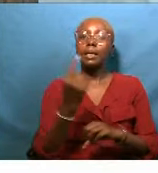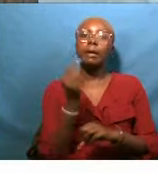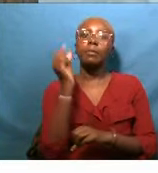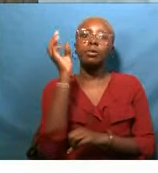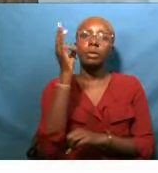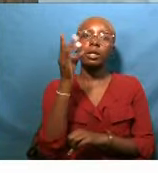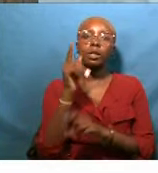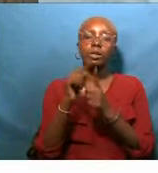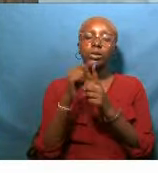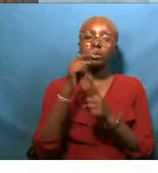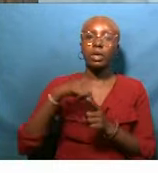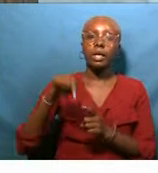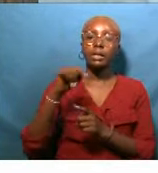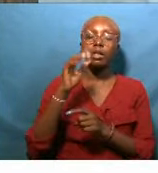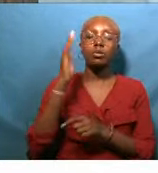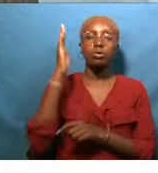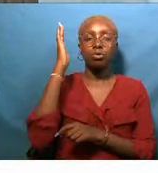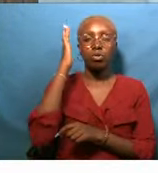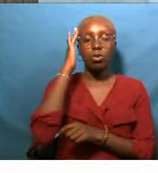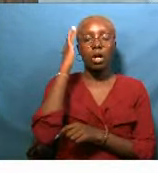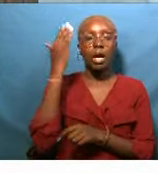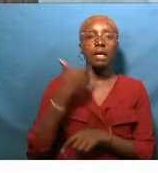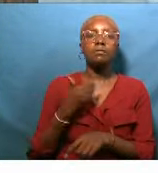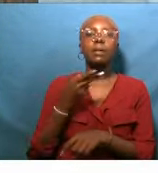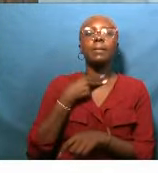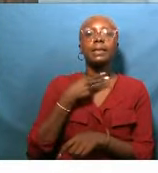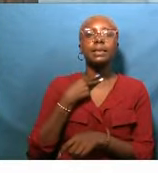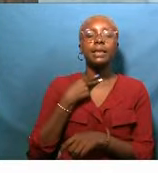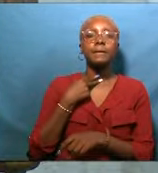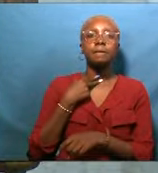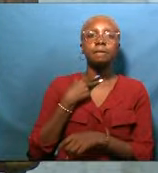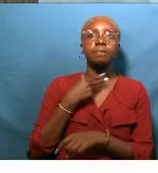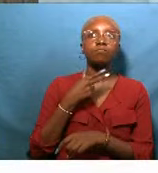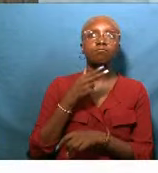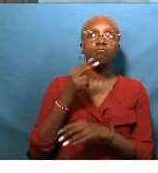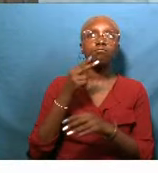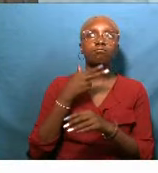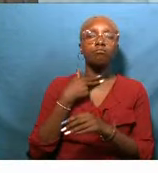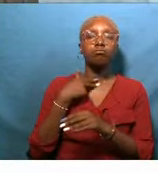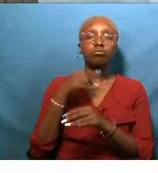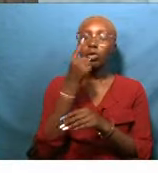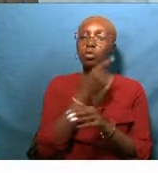of our lecturers in systematic theology came and